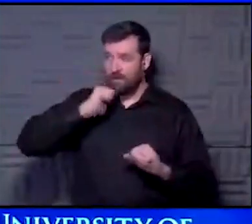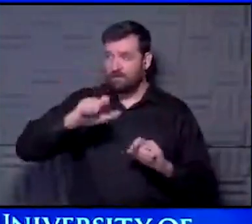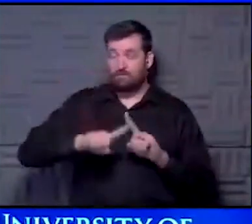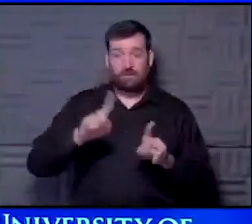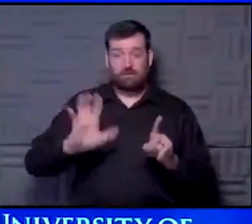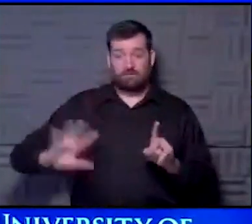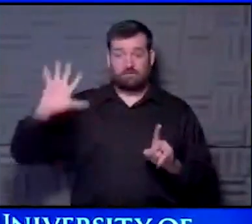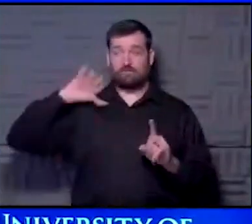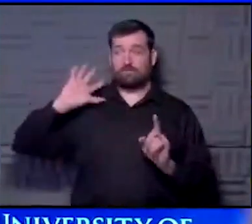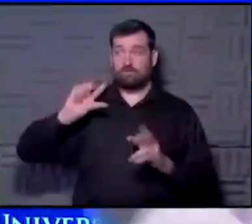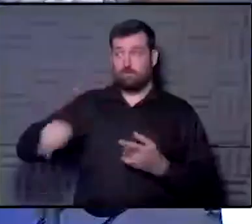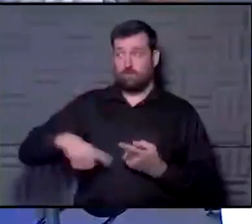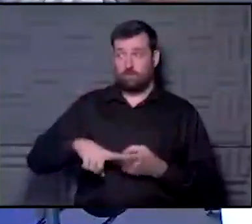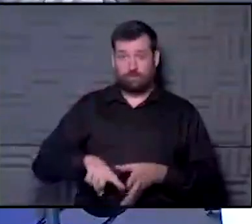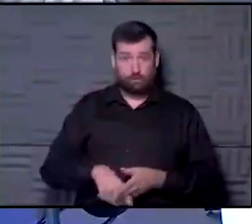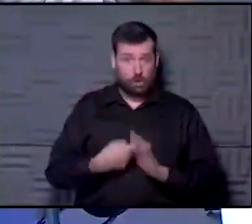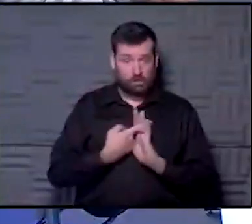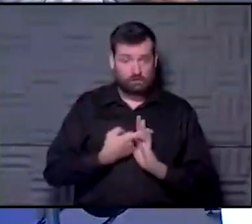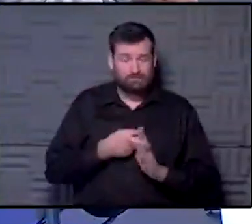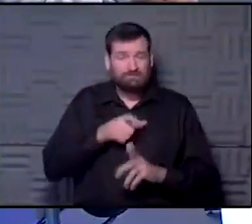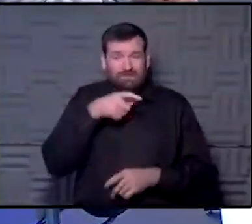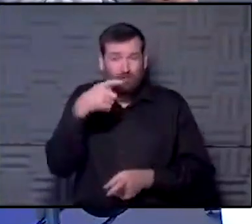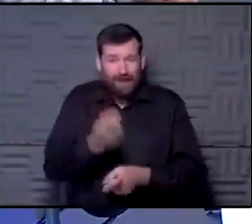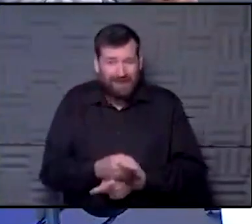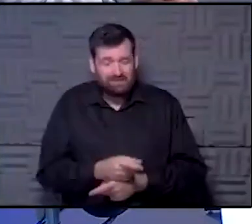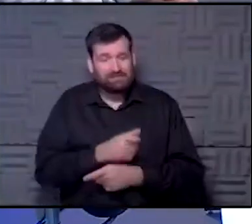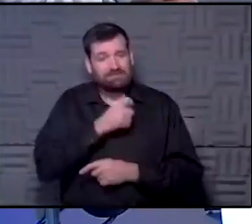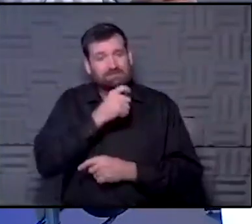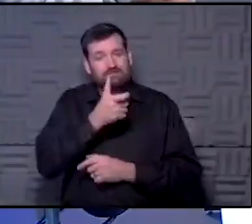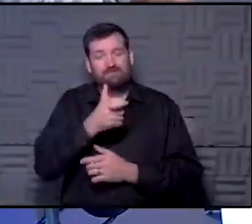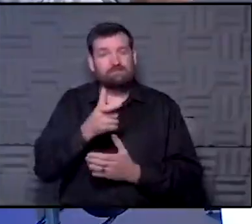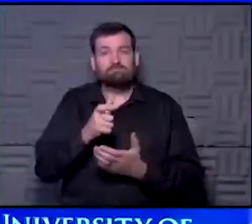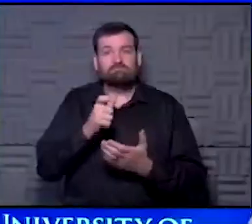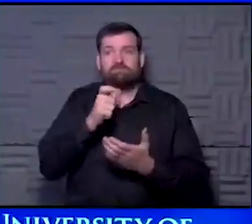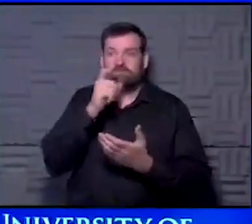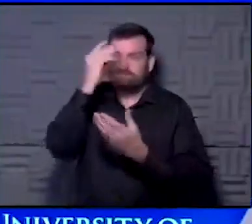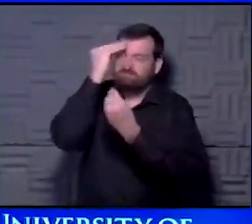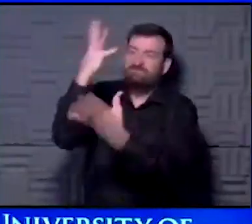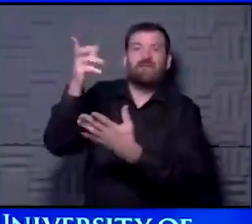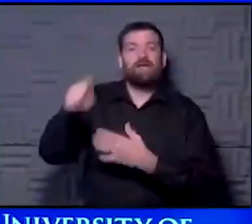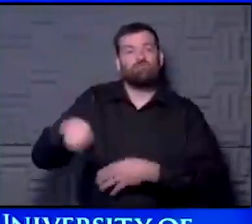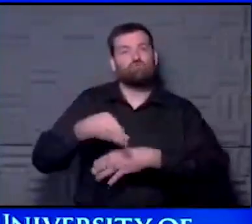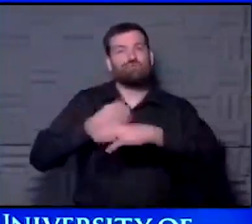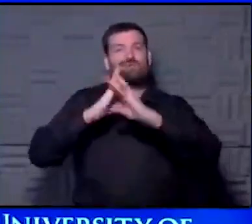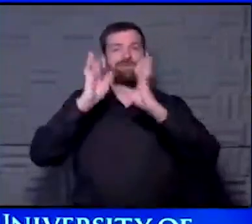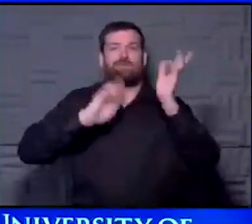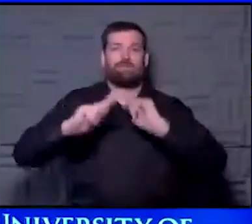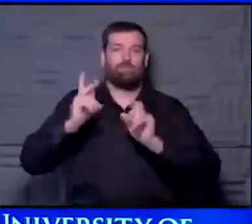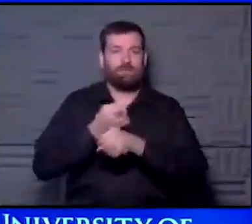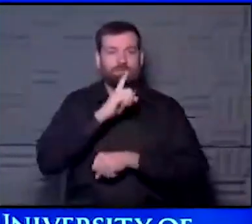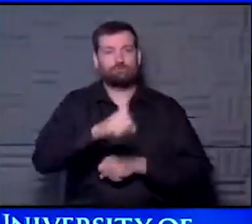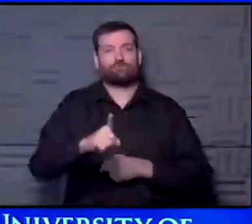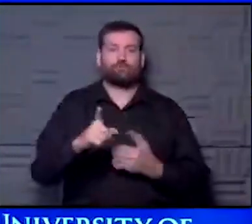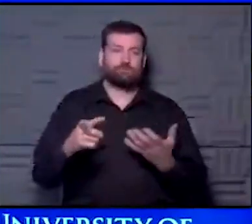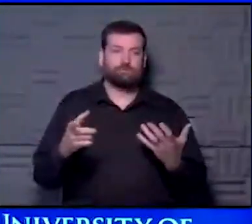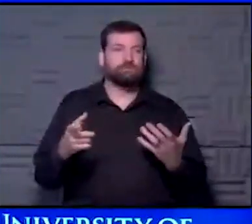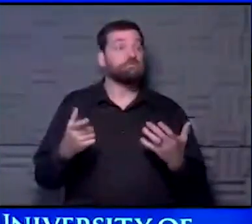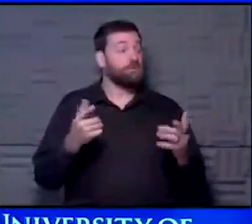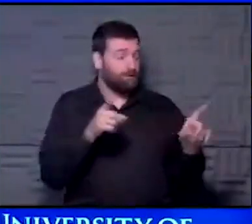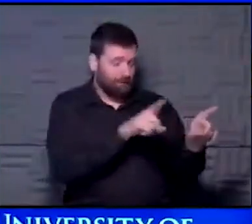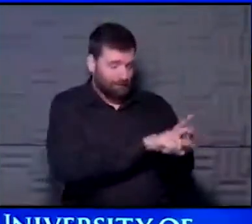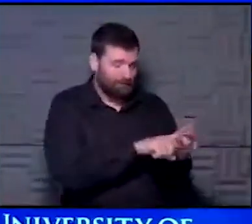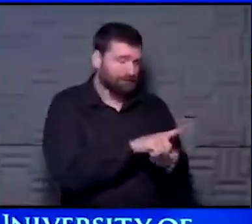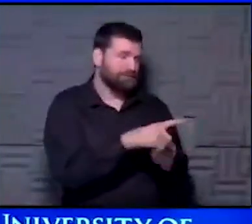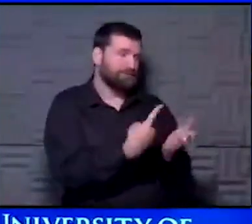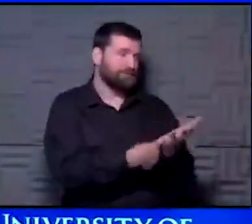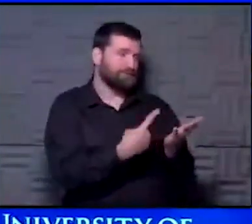that. Right. Because we didn't have it right, and so we didn't push out bad information. Again, you got to protect the people, you got to make sure you protect We were health also